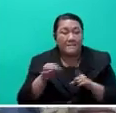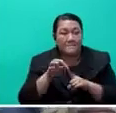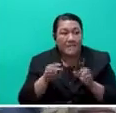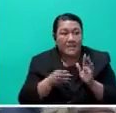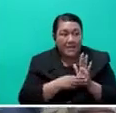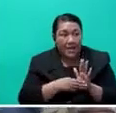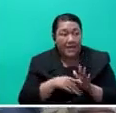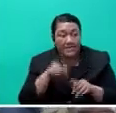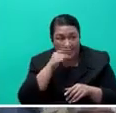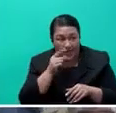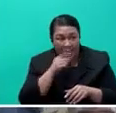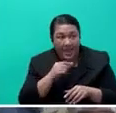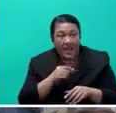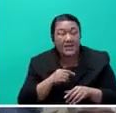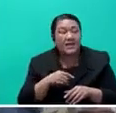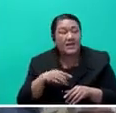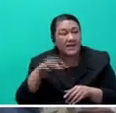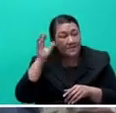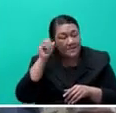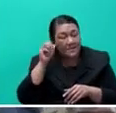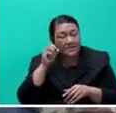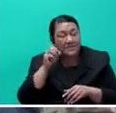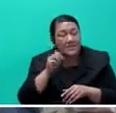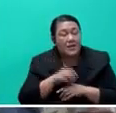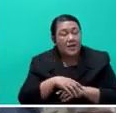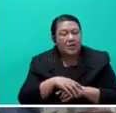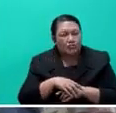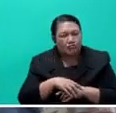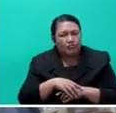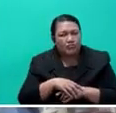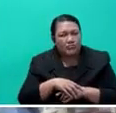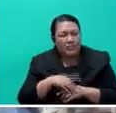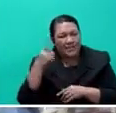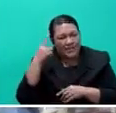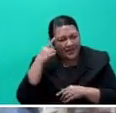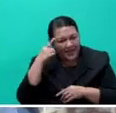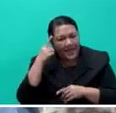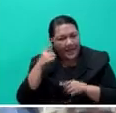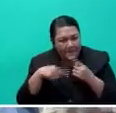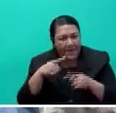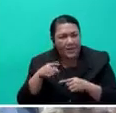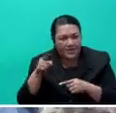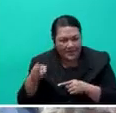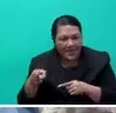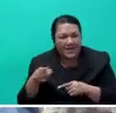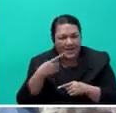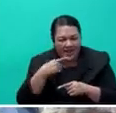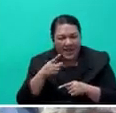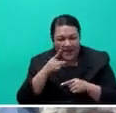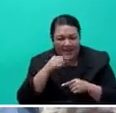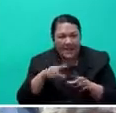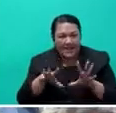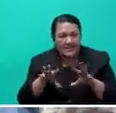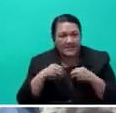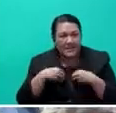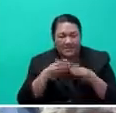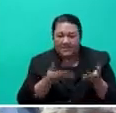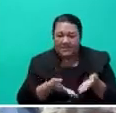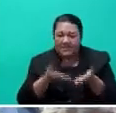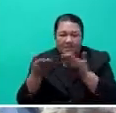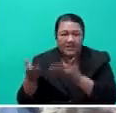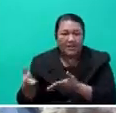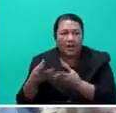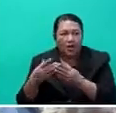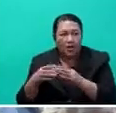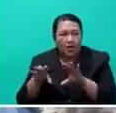consider that this be referred back to the committee and brought back in the November session, so that we can iron out the issues that have been brought up by outside